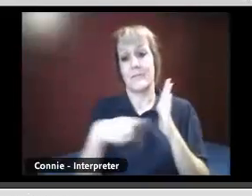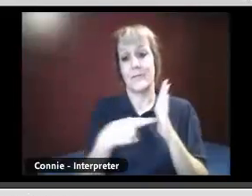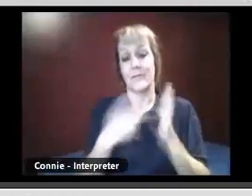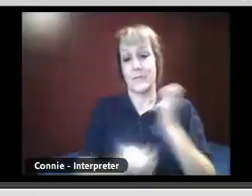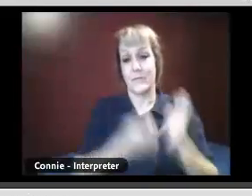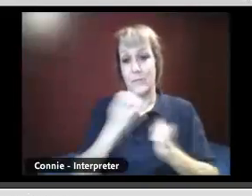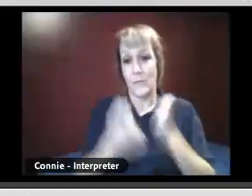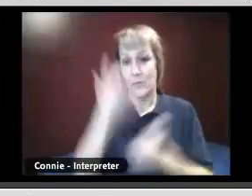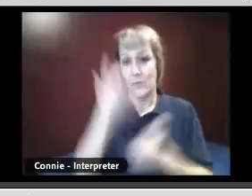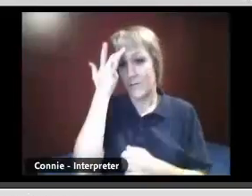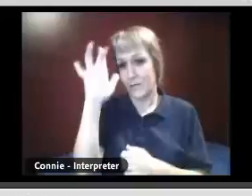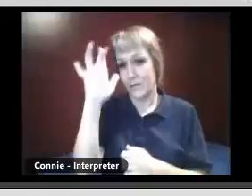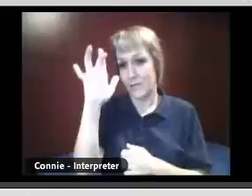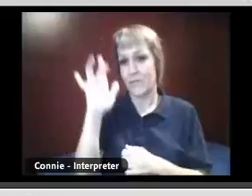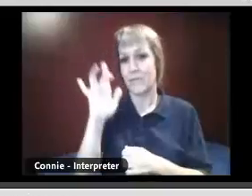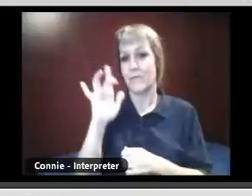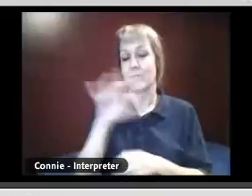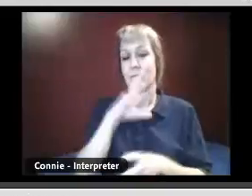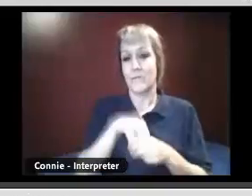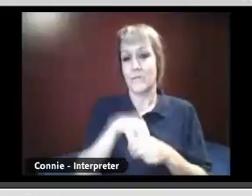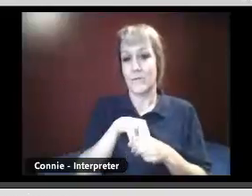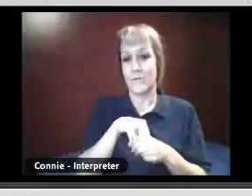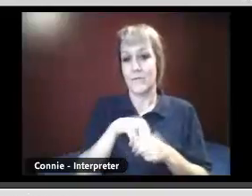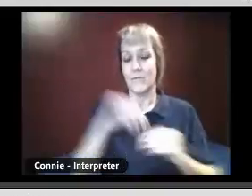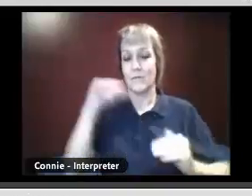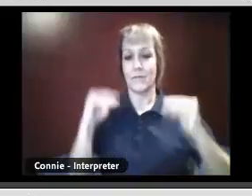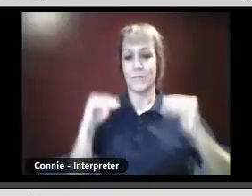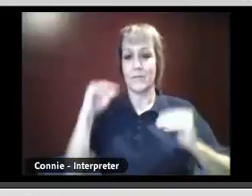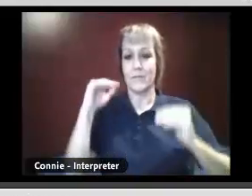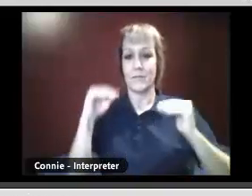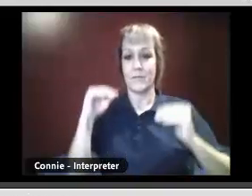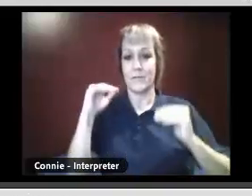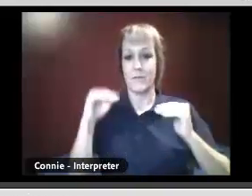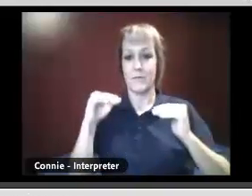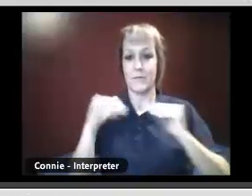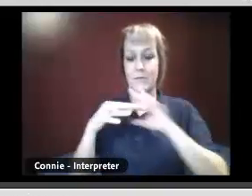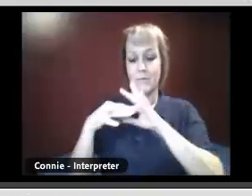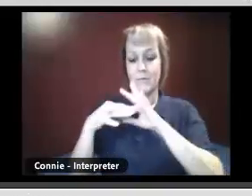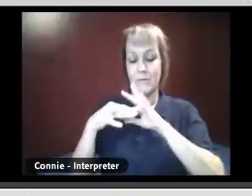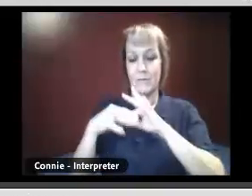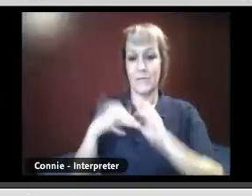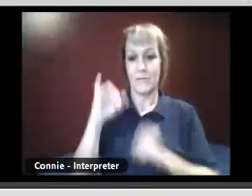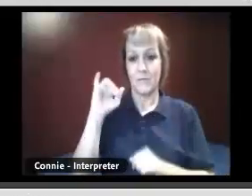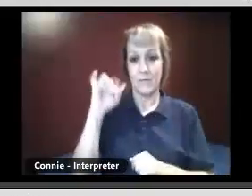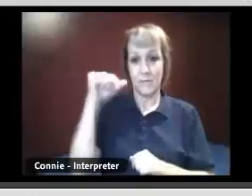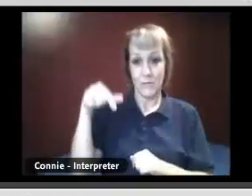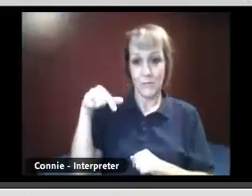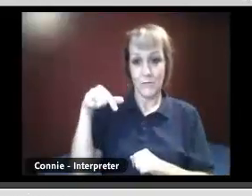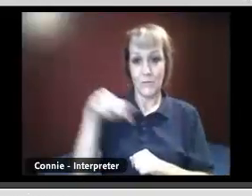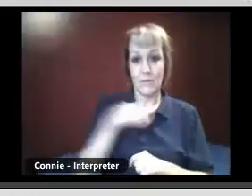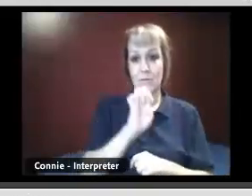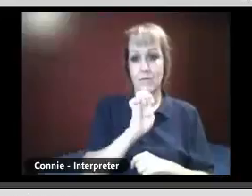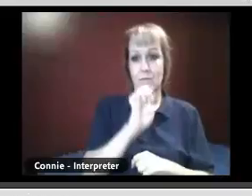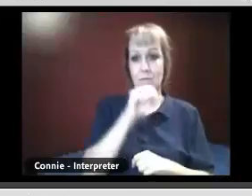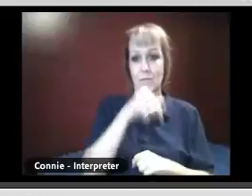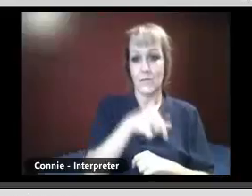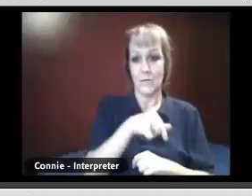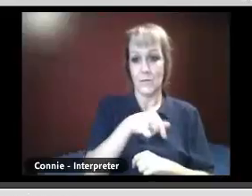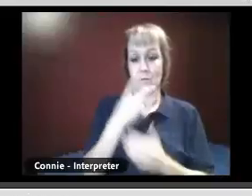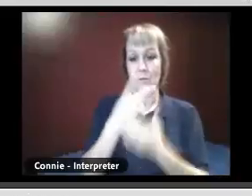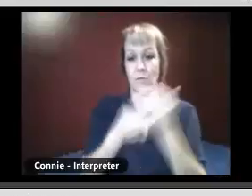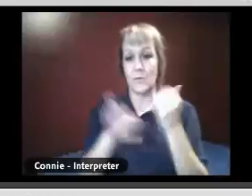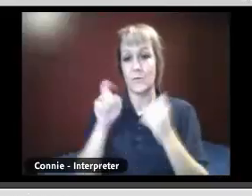intelligence plays as we balance that interconnection between our IQ, our cognitive intelligences, along with our EQ